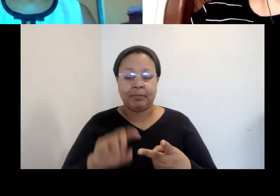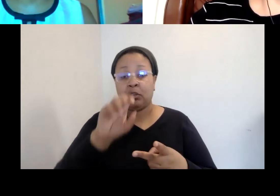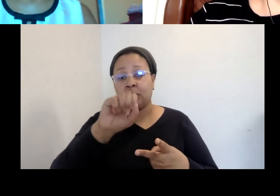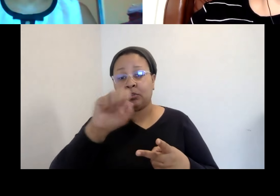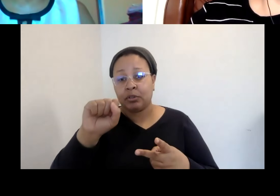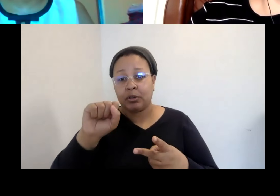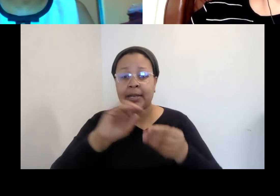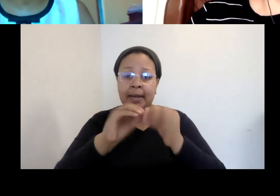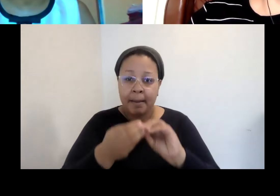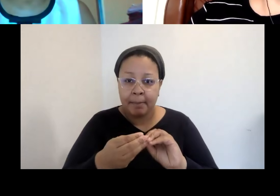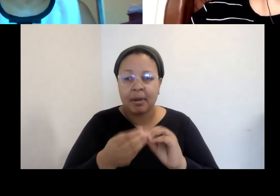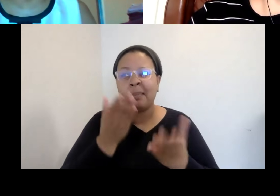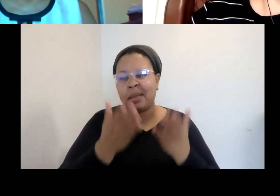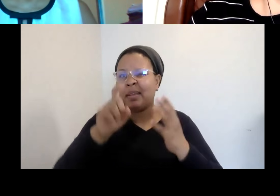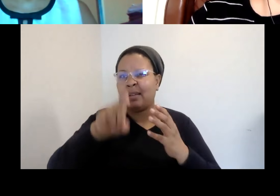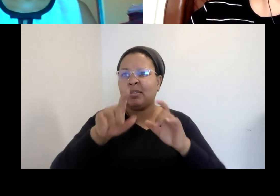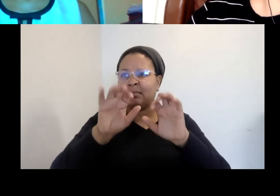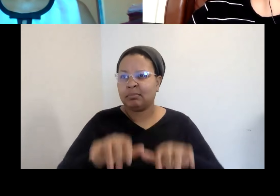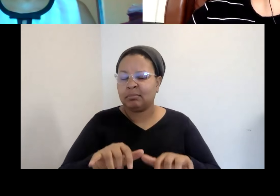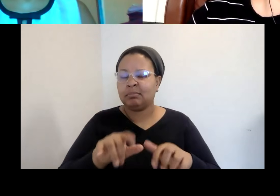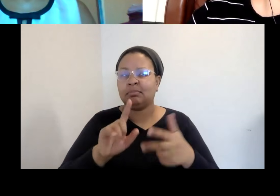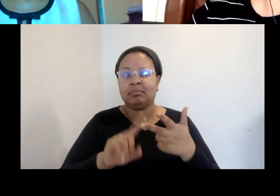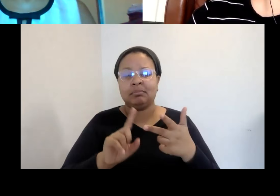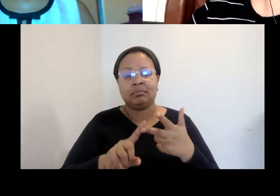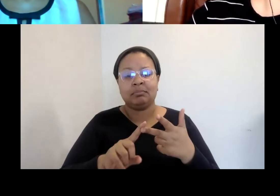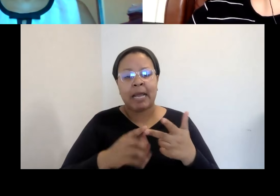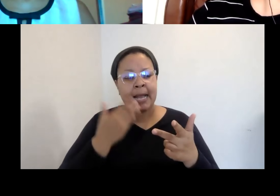have to enter social security number and